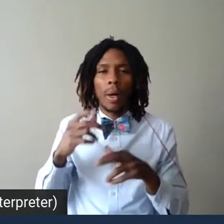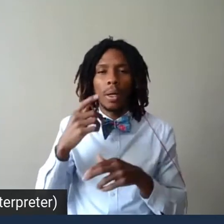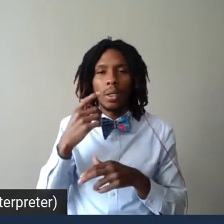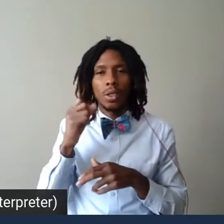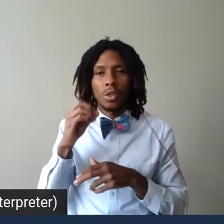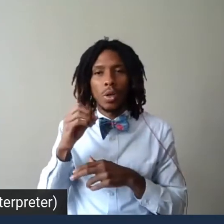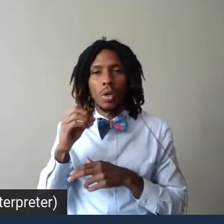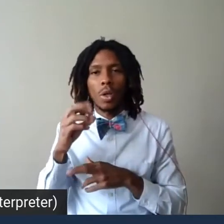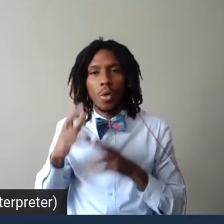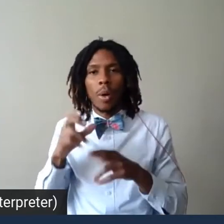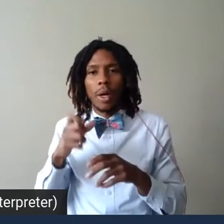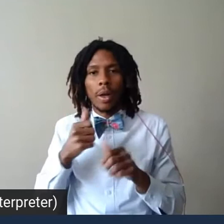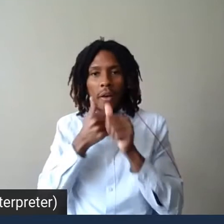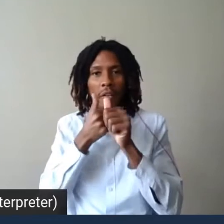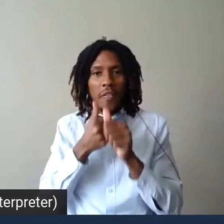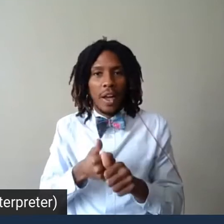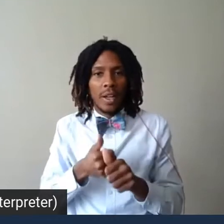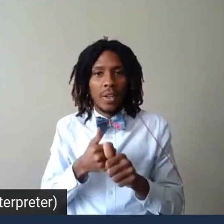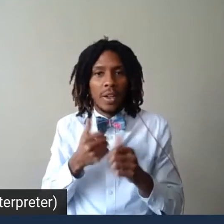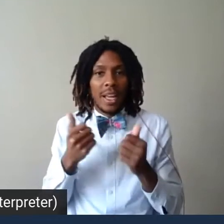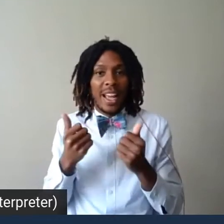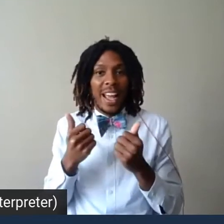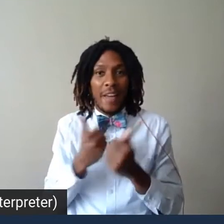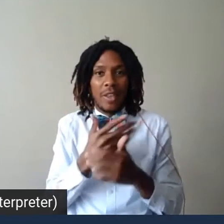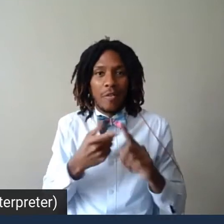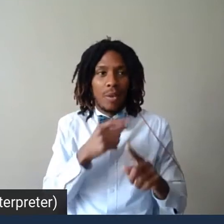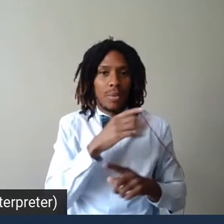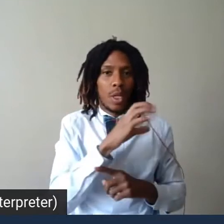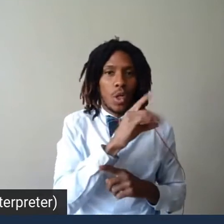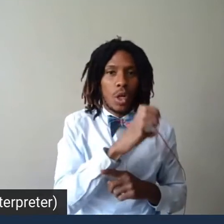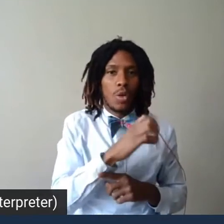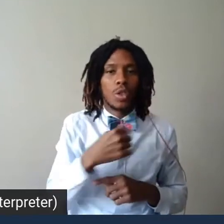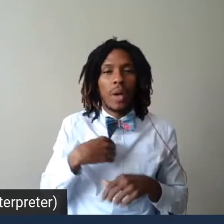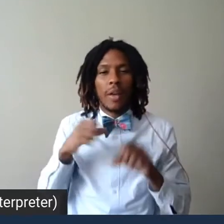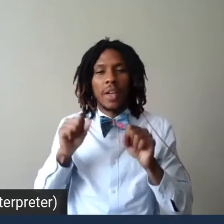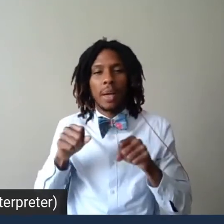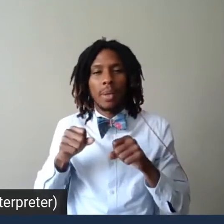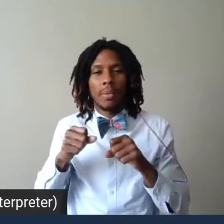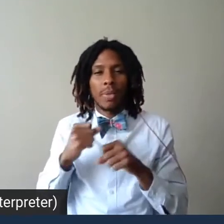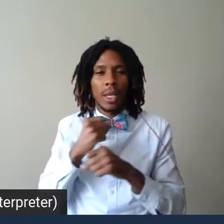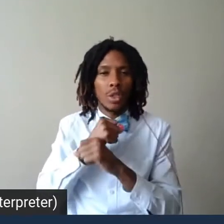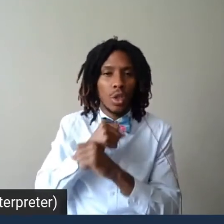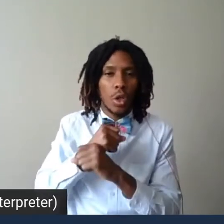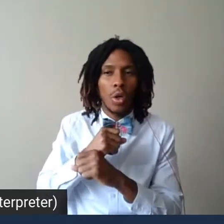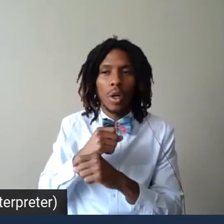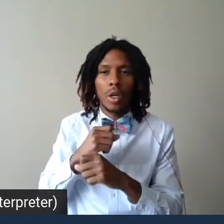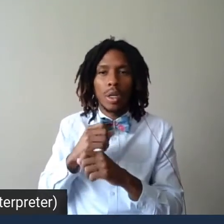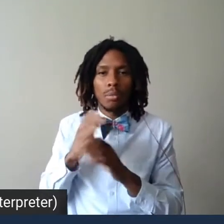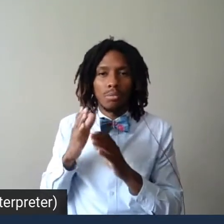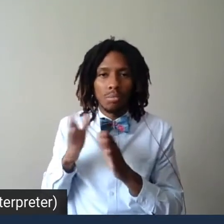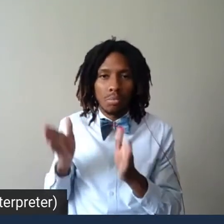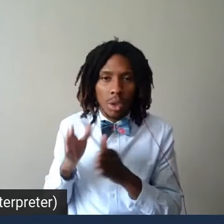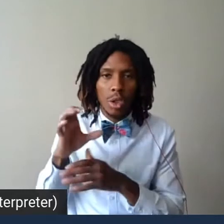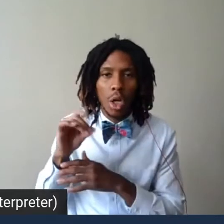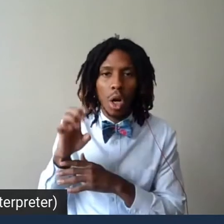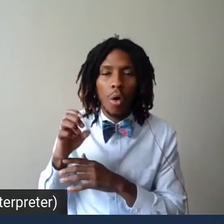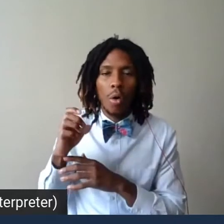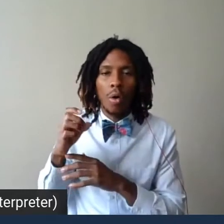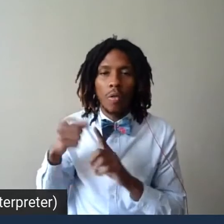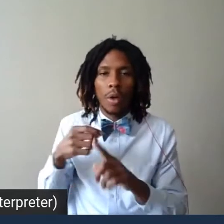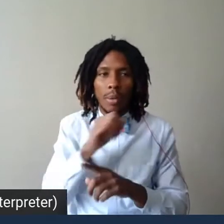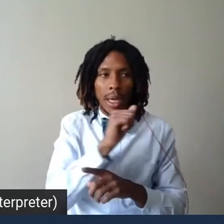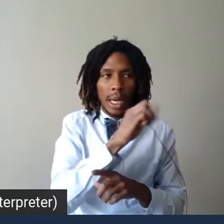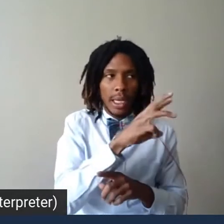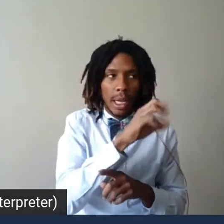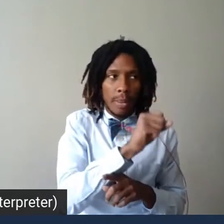up actually doing and implementing this code. So we have capabilities to securely push code from AWS